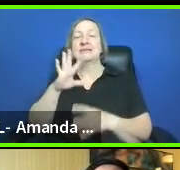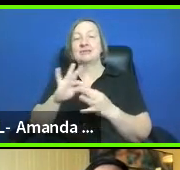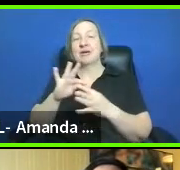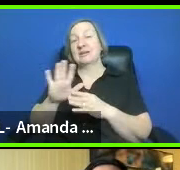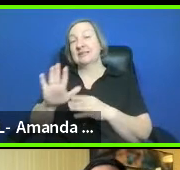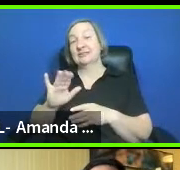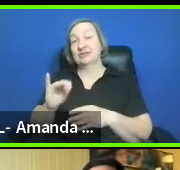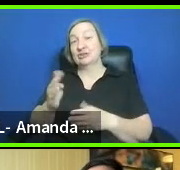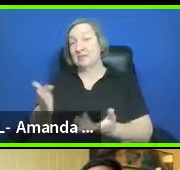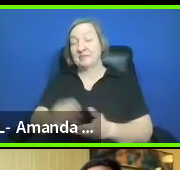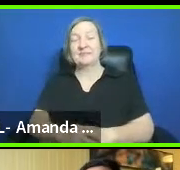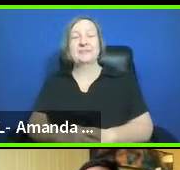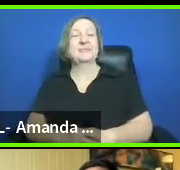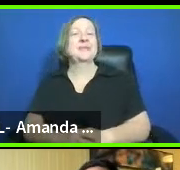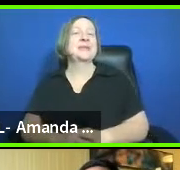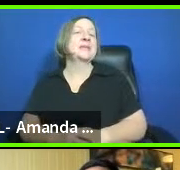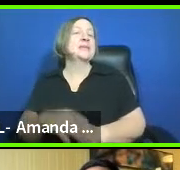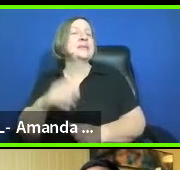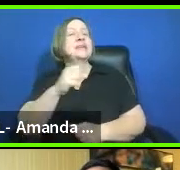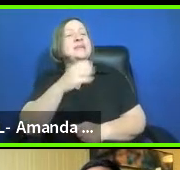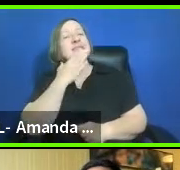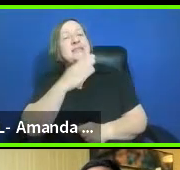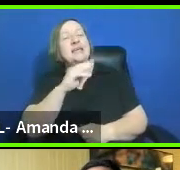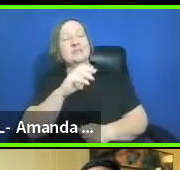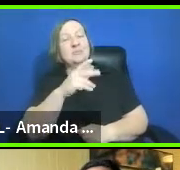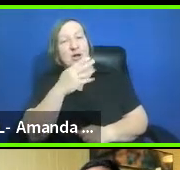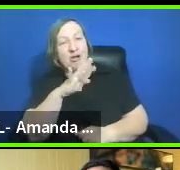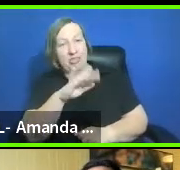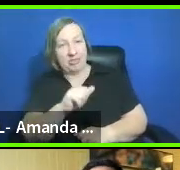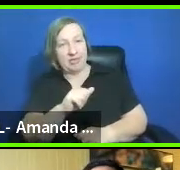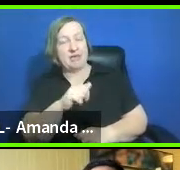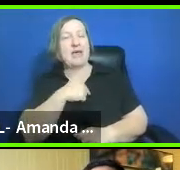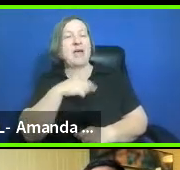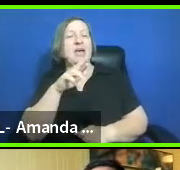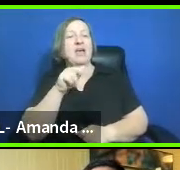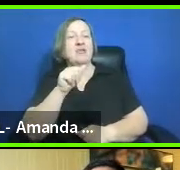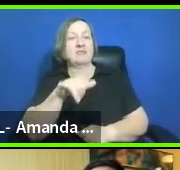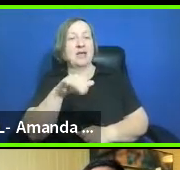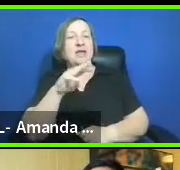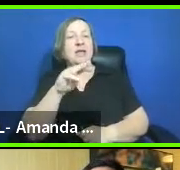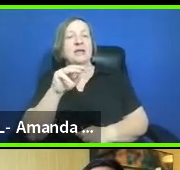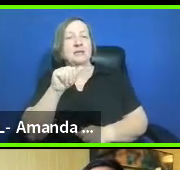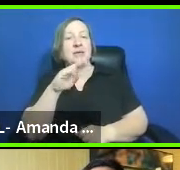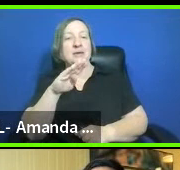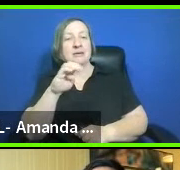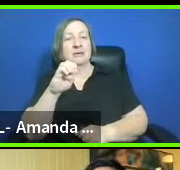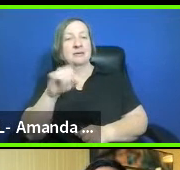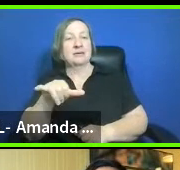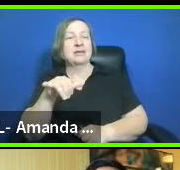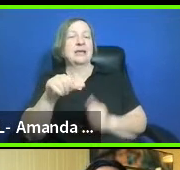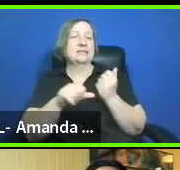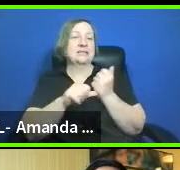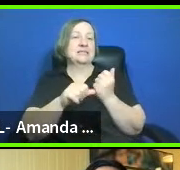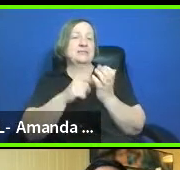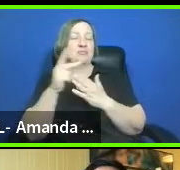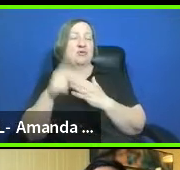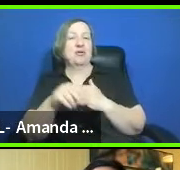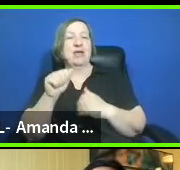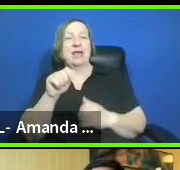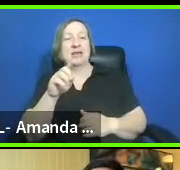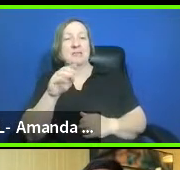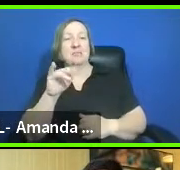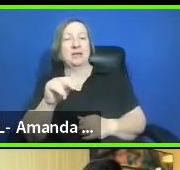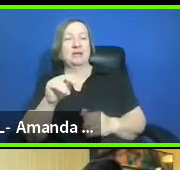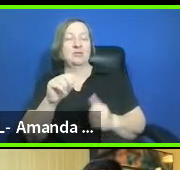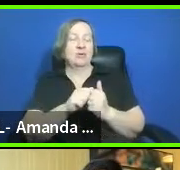job. Yeah, thanks, Martha. I'm Ray Mabey, Assistant Program Administrator with the IBR team.